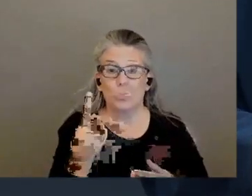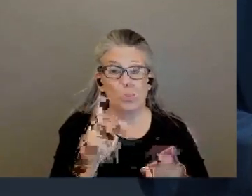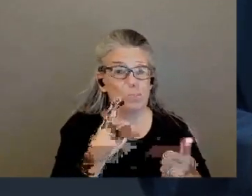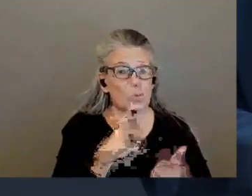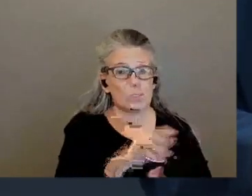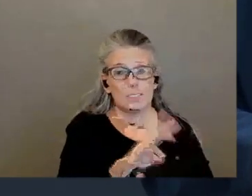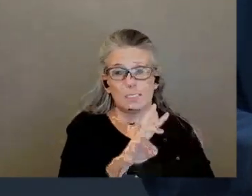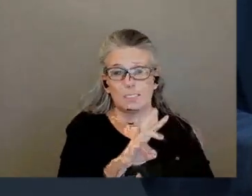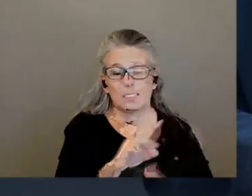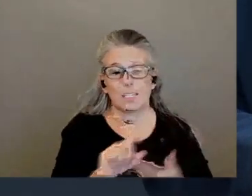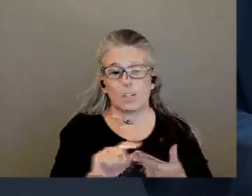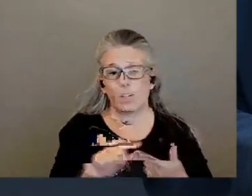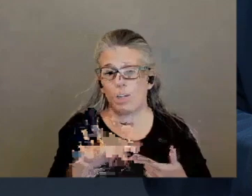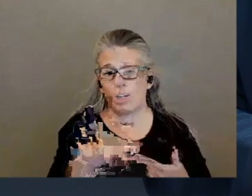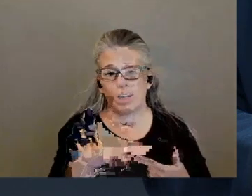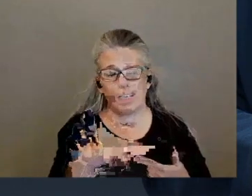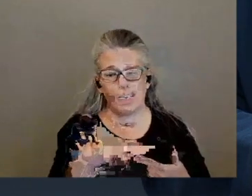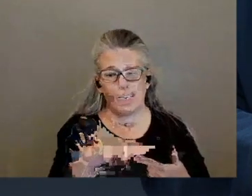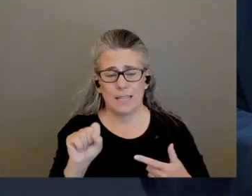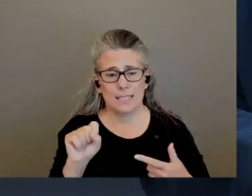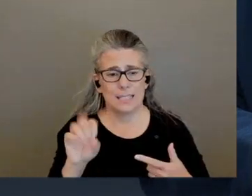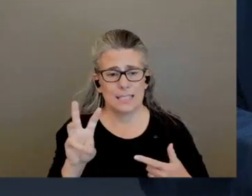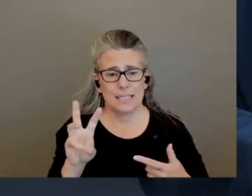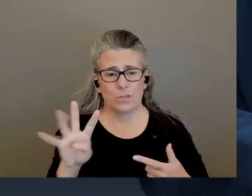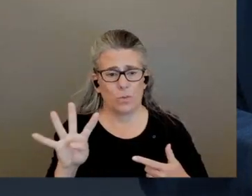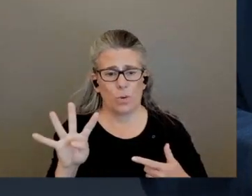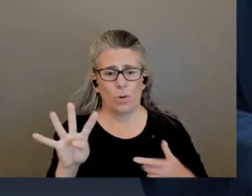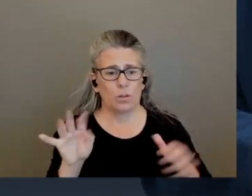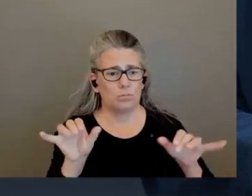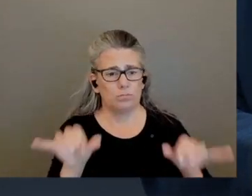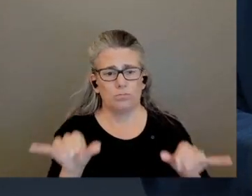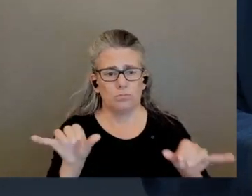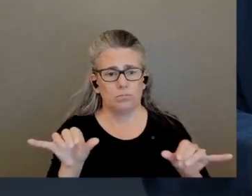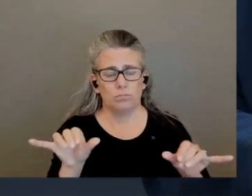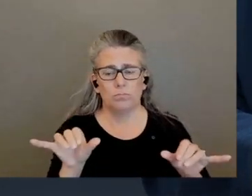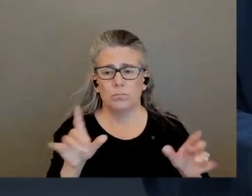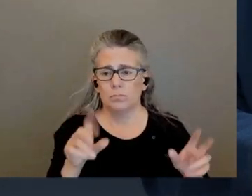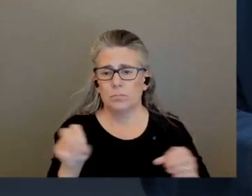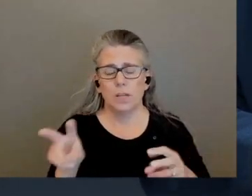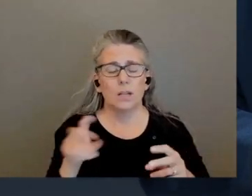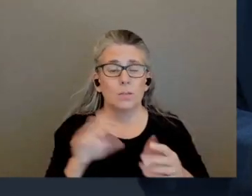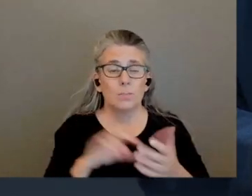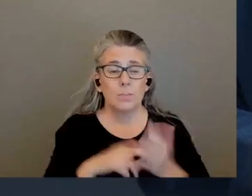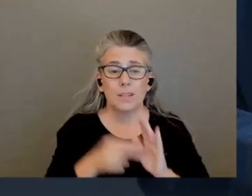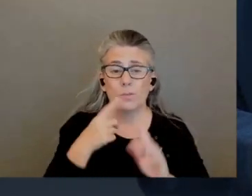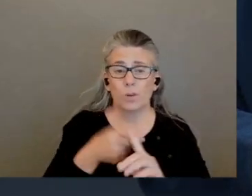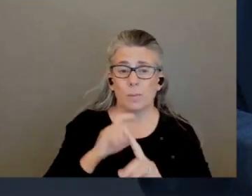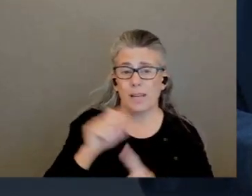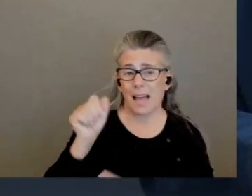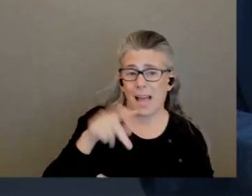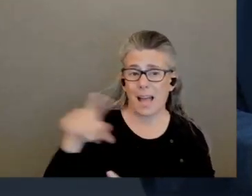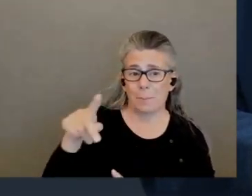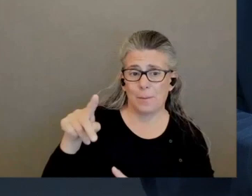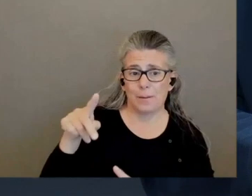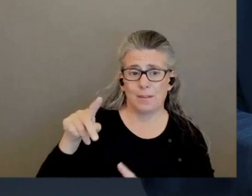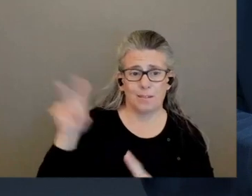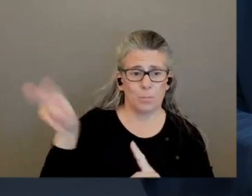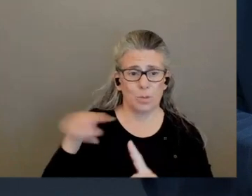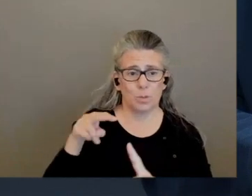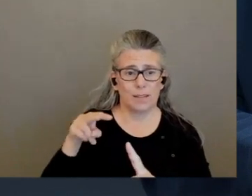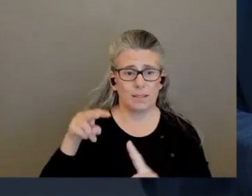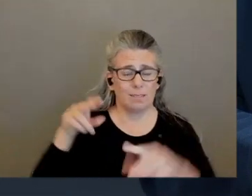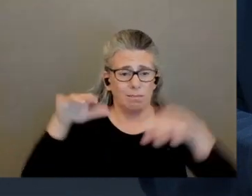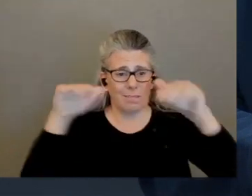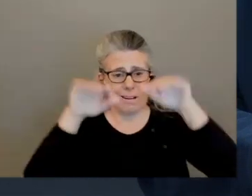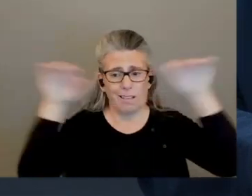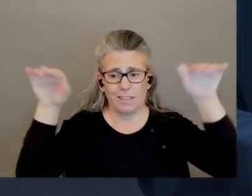ARM64. From an application standpoint, if you're high level, usually you don't have